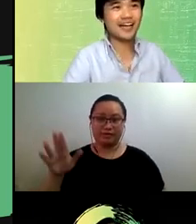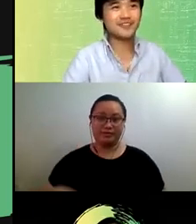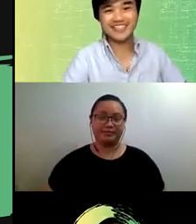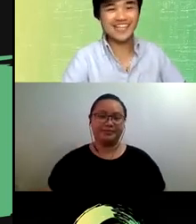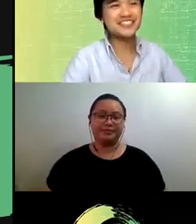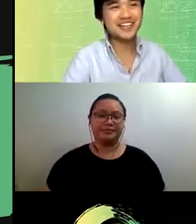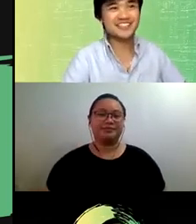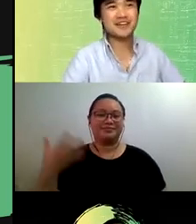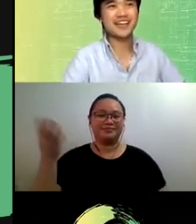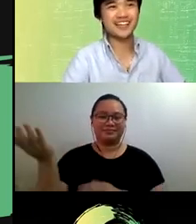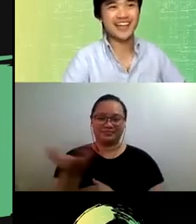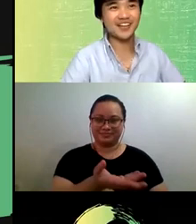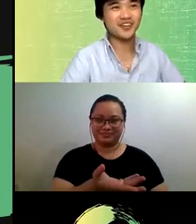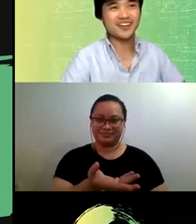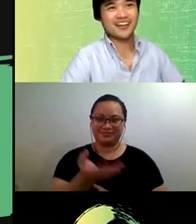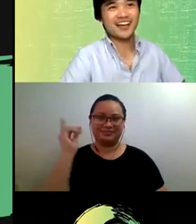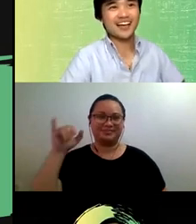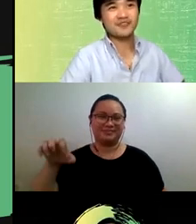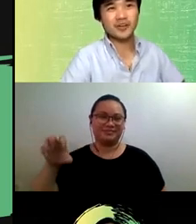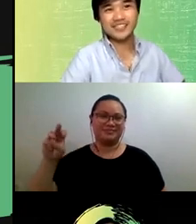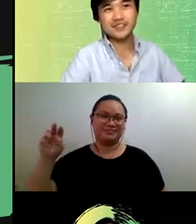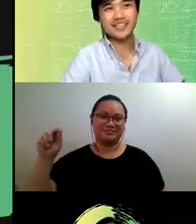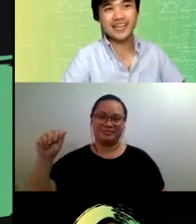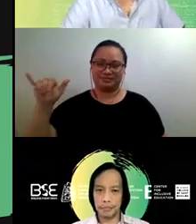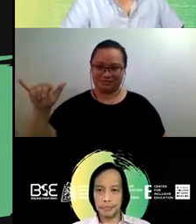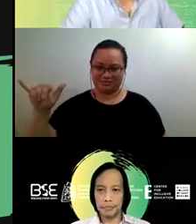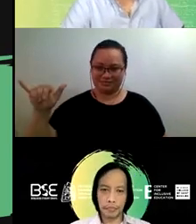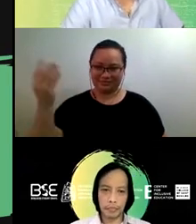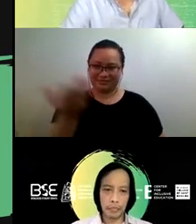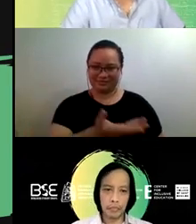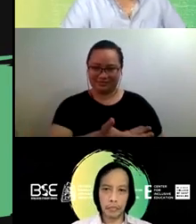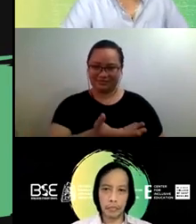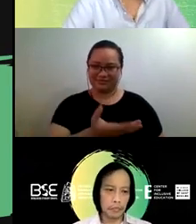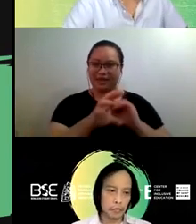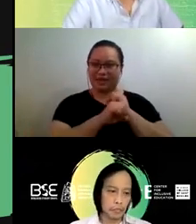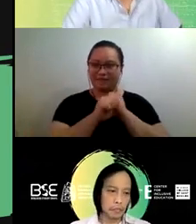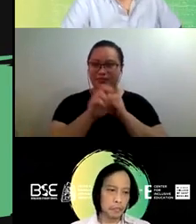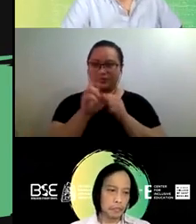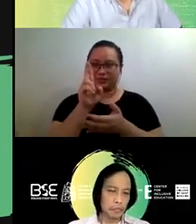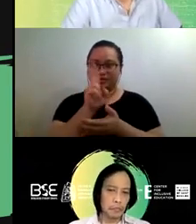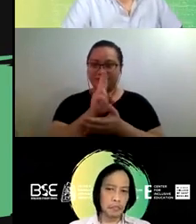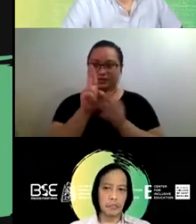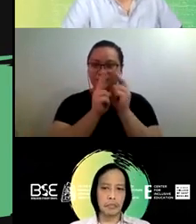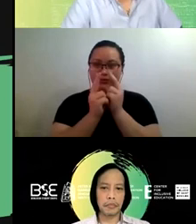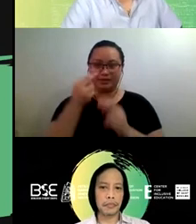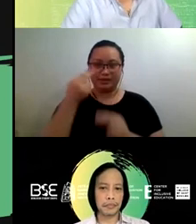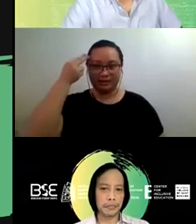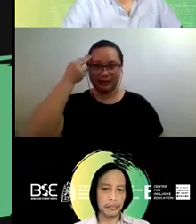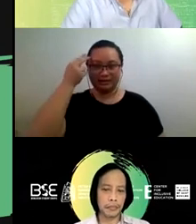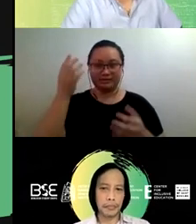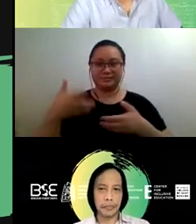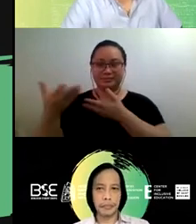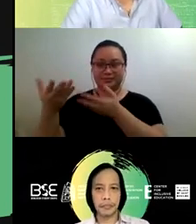back to the stage, Jemai Adriano, Advocacy Unit Head of CIE, to present certificates